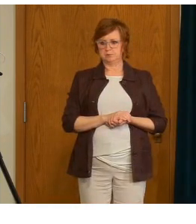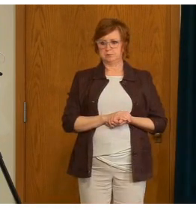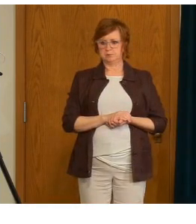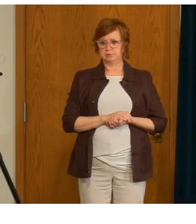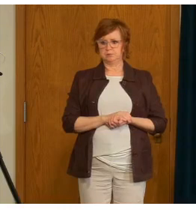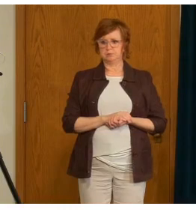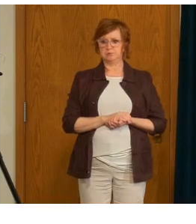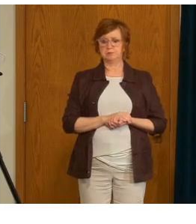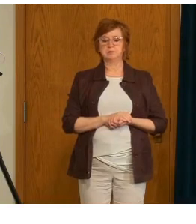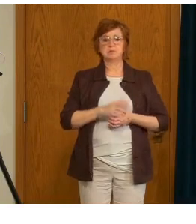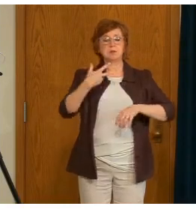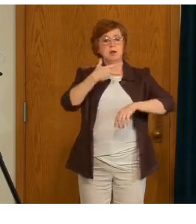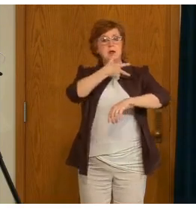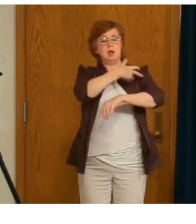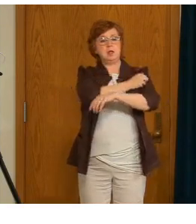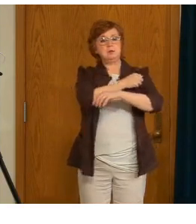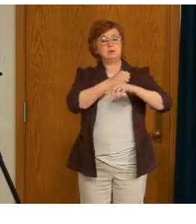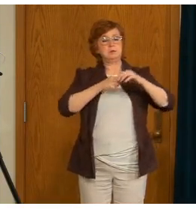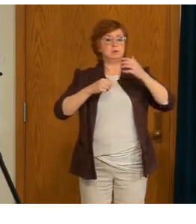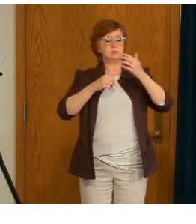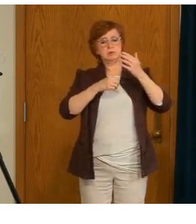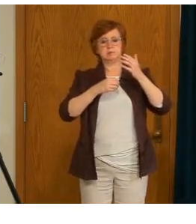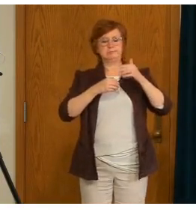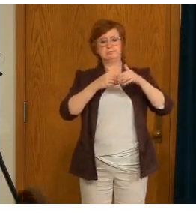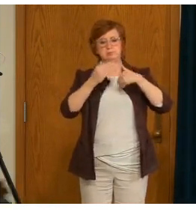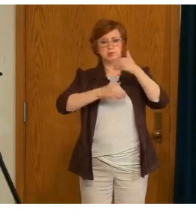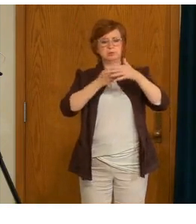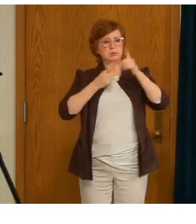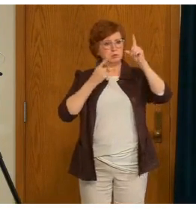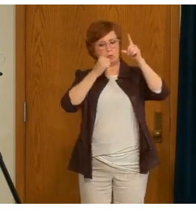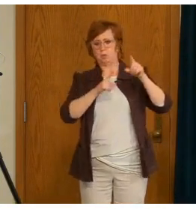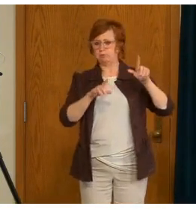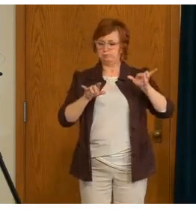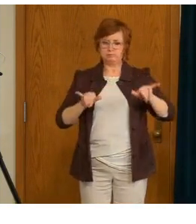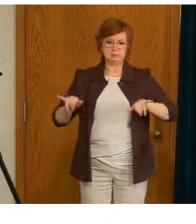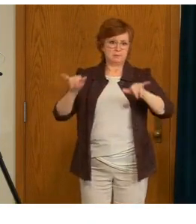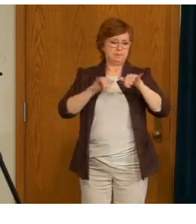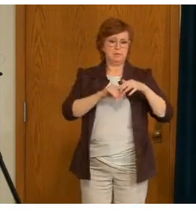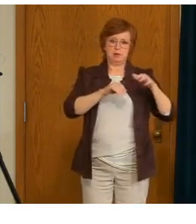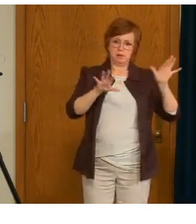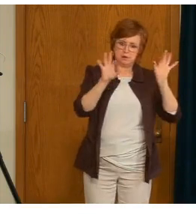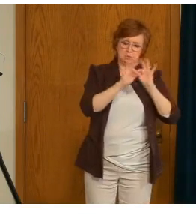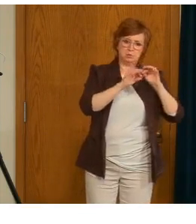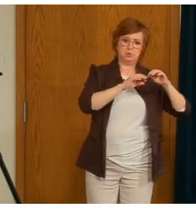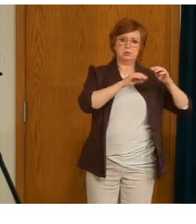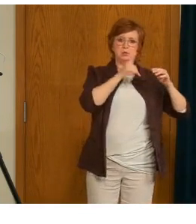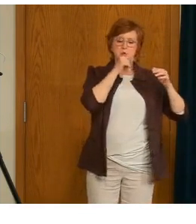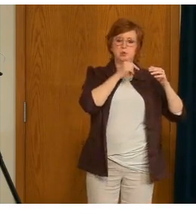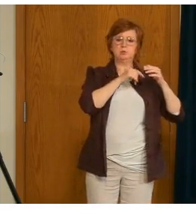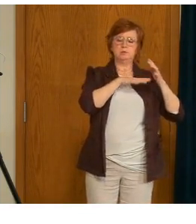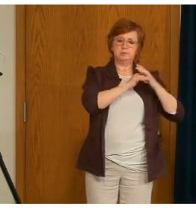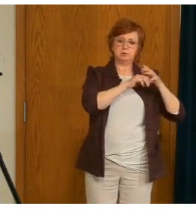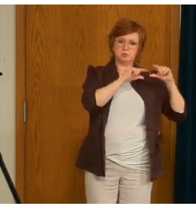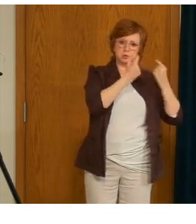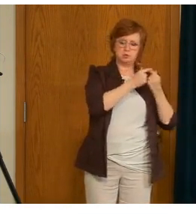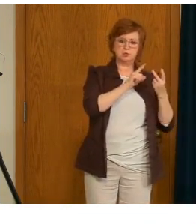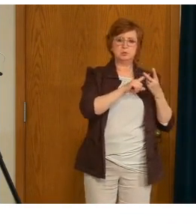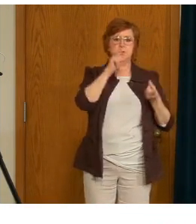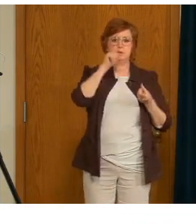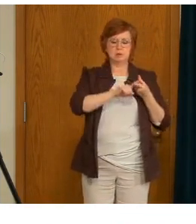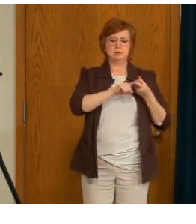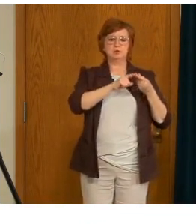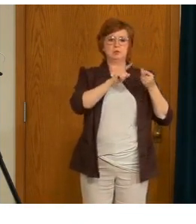The immunization campaign goals remain consistent with an objective to protect those most vulnerable, minimize serious illness and death, protect